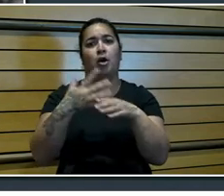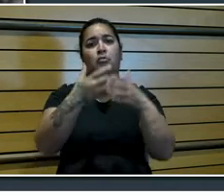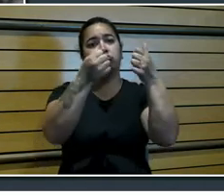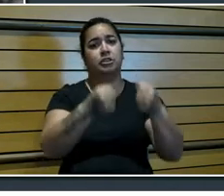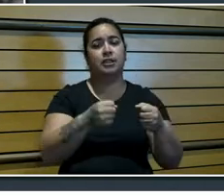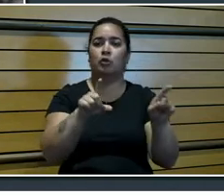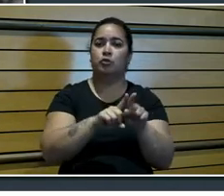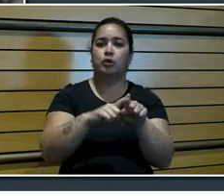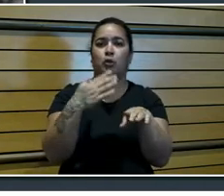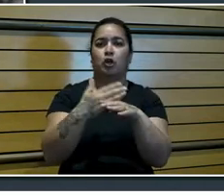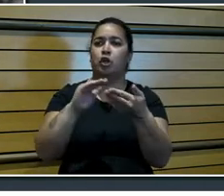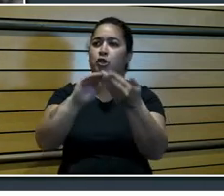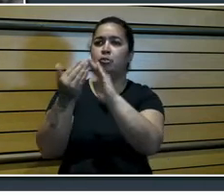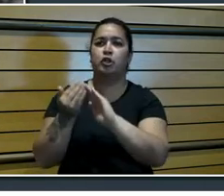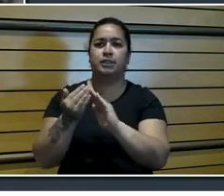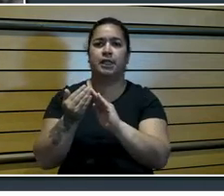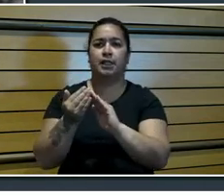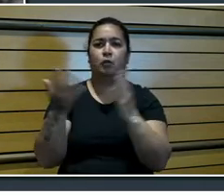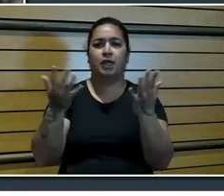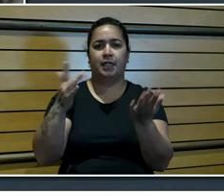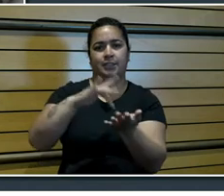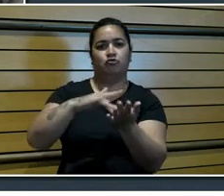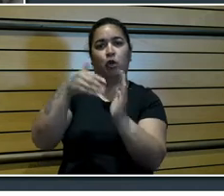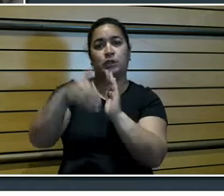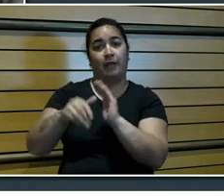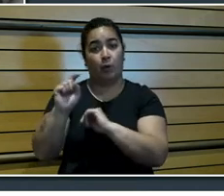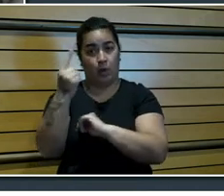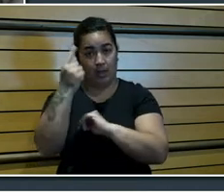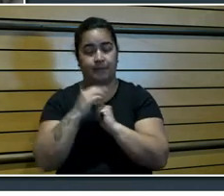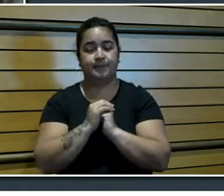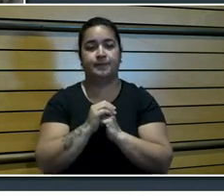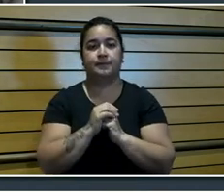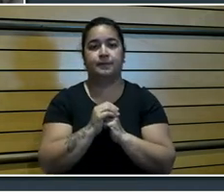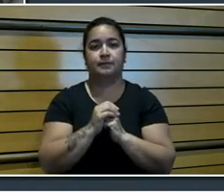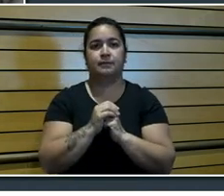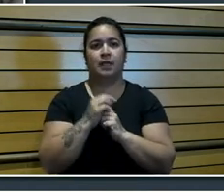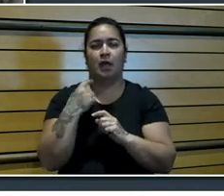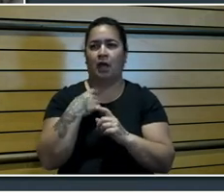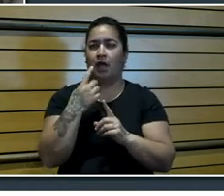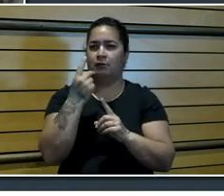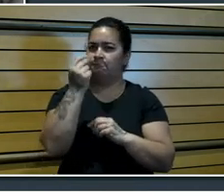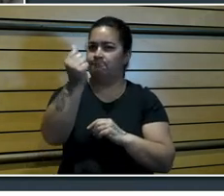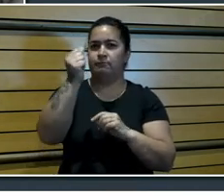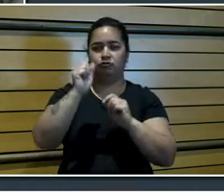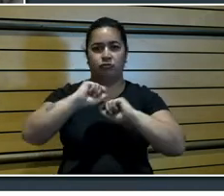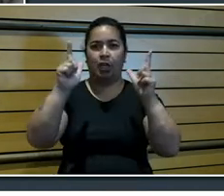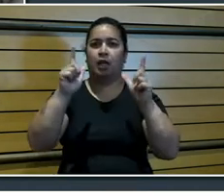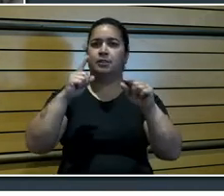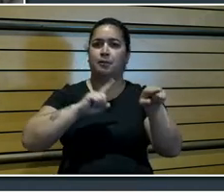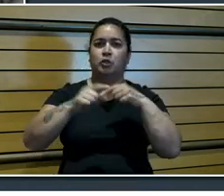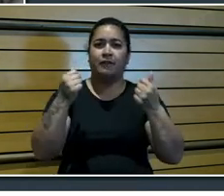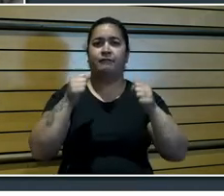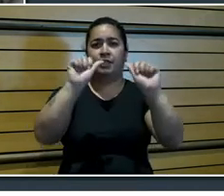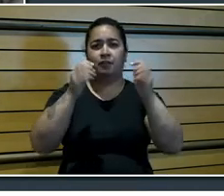community worker in central and southern Auckland. I soon realised that the most effective way I could work would be